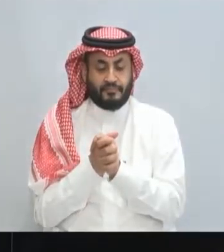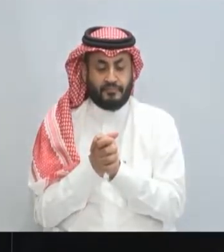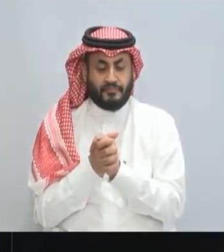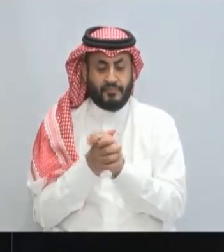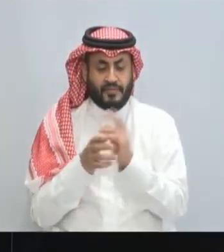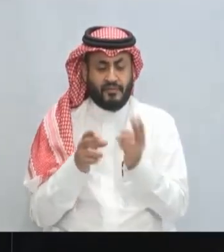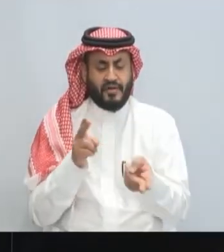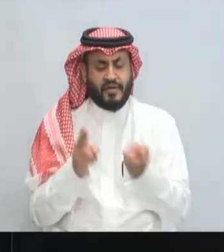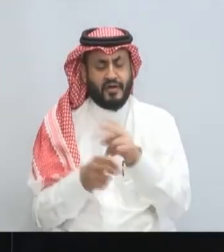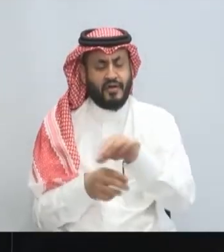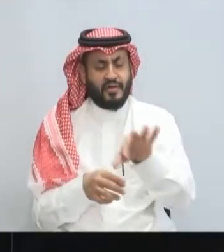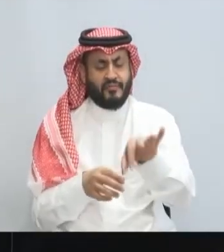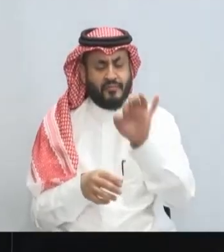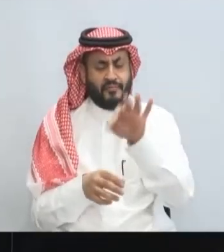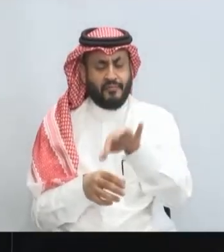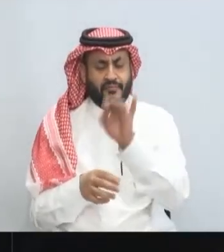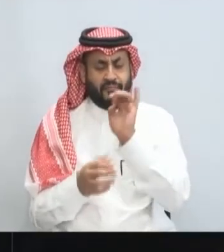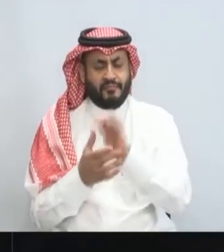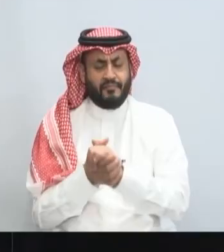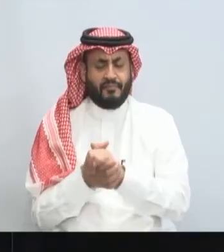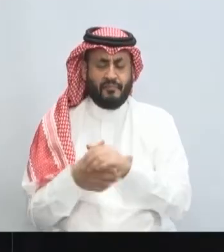can choose from these